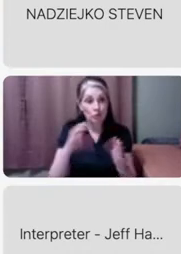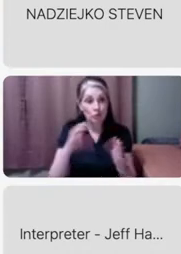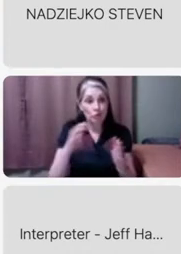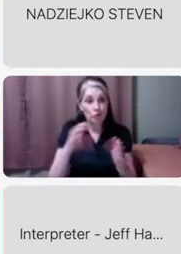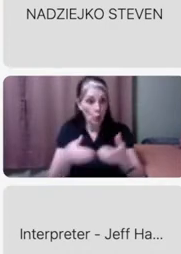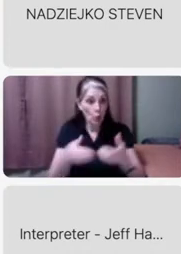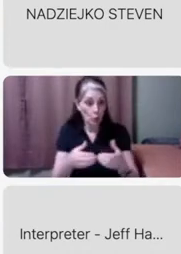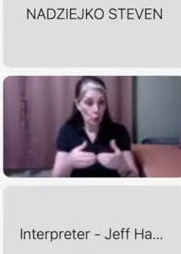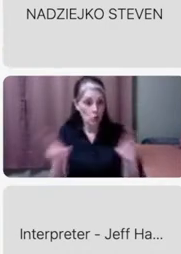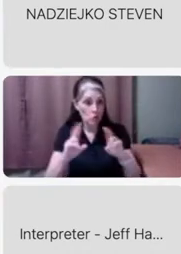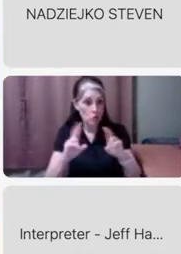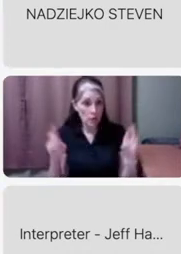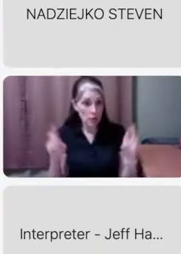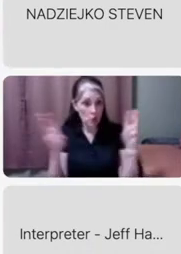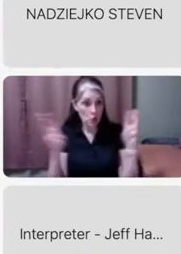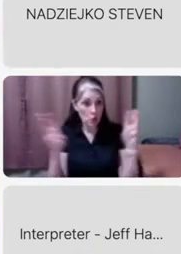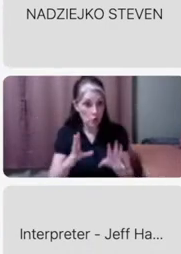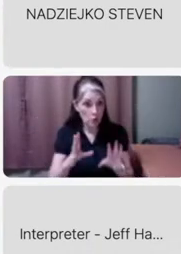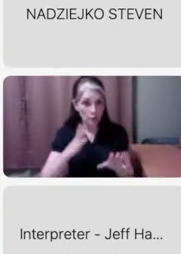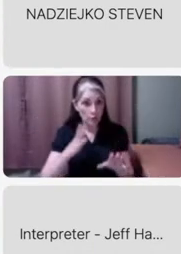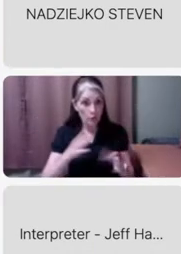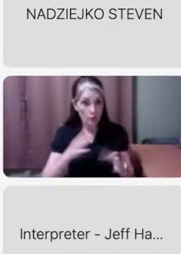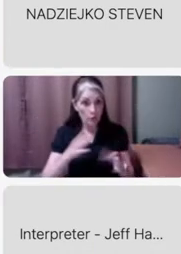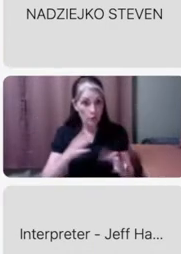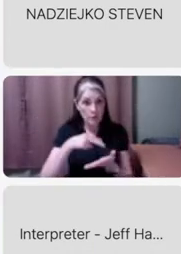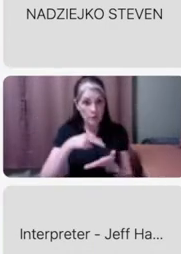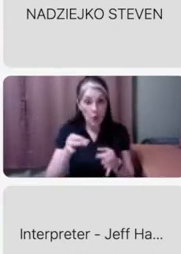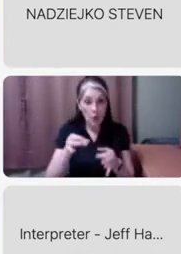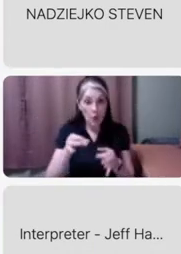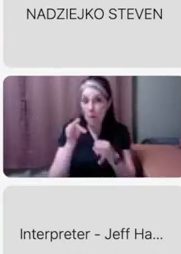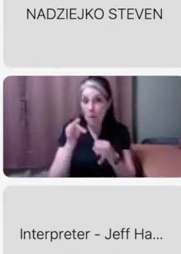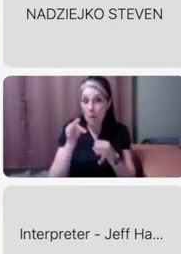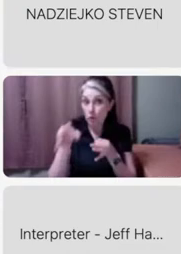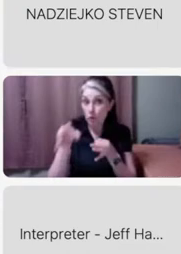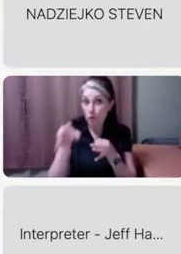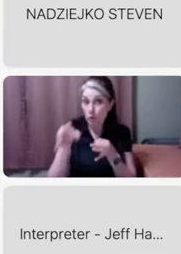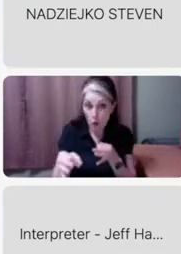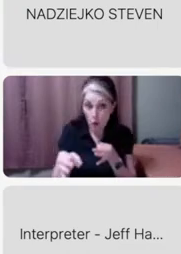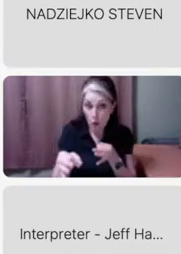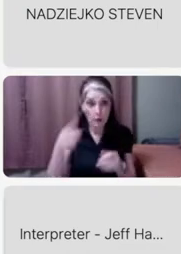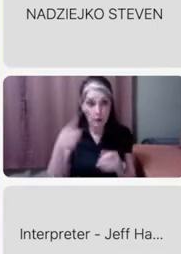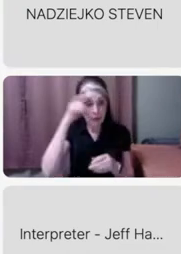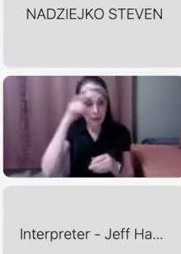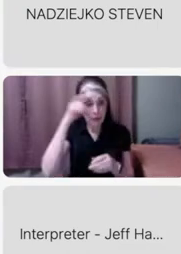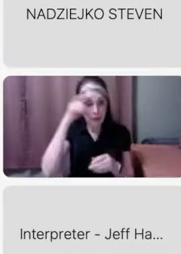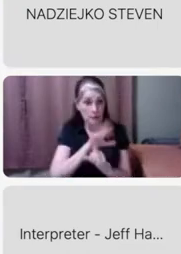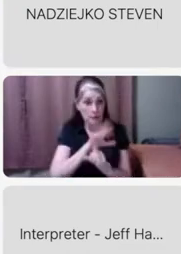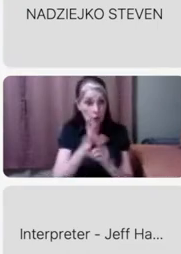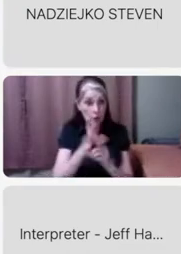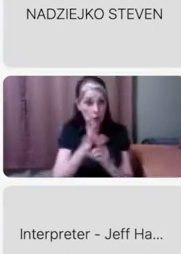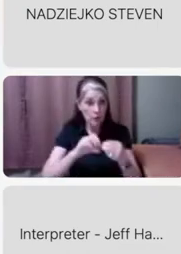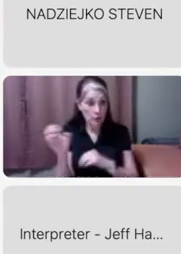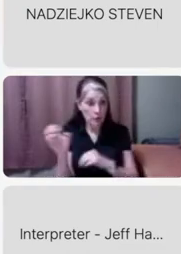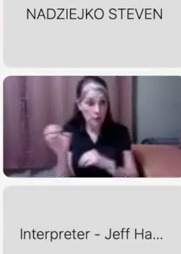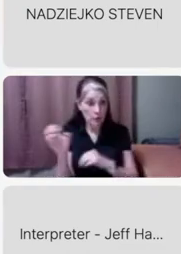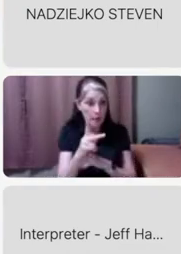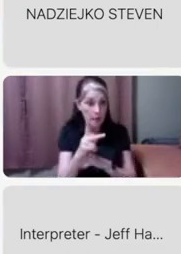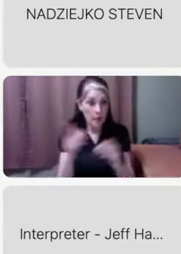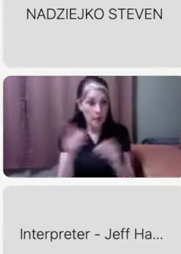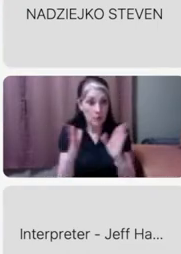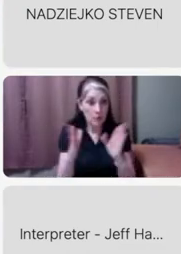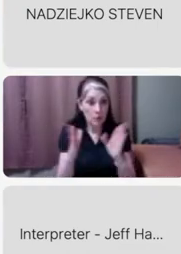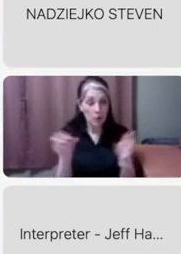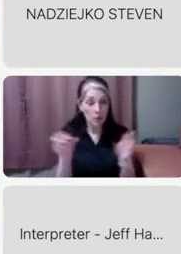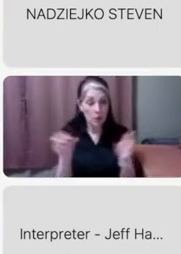being postponed from january to march to a spike of coven numbers following our return from winter break we held our one or formal dance at the march